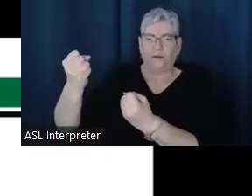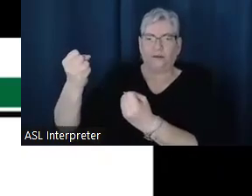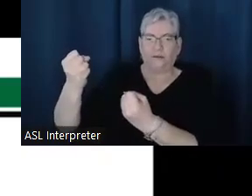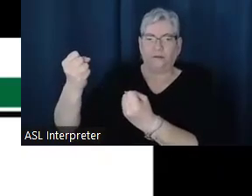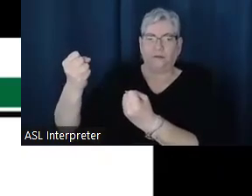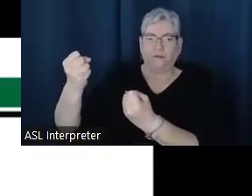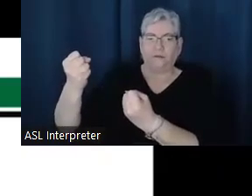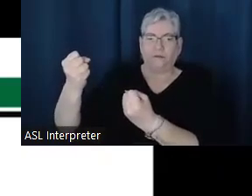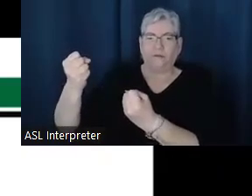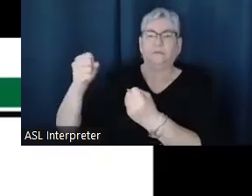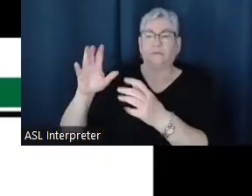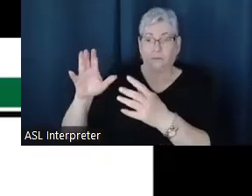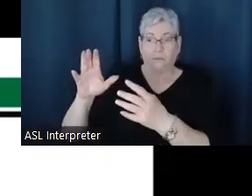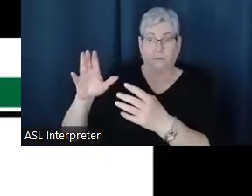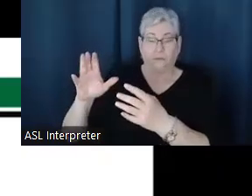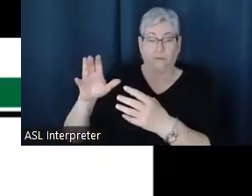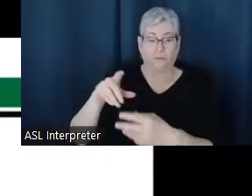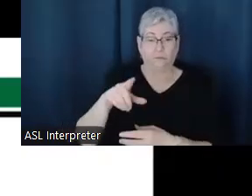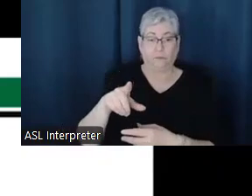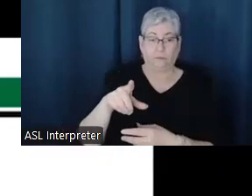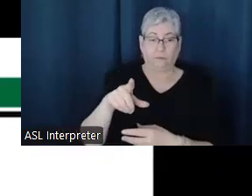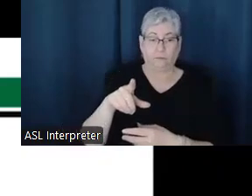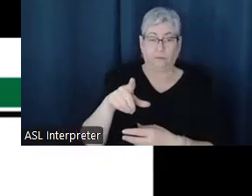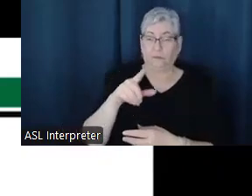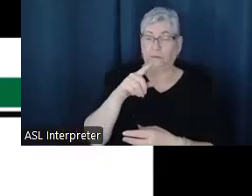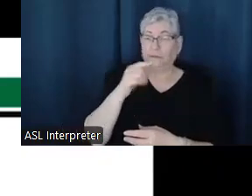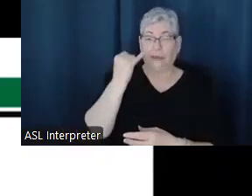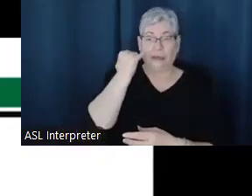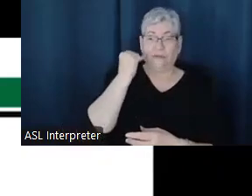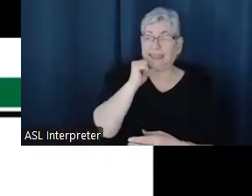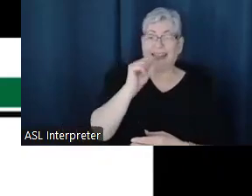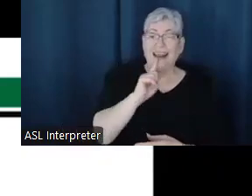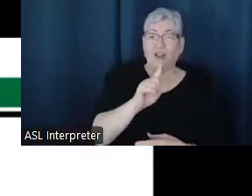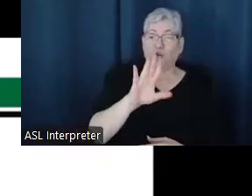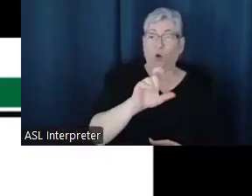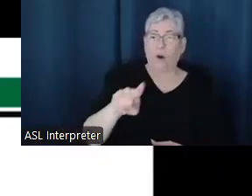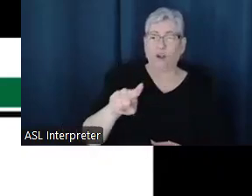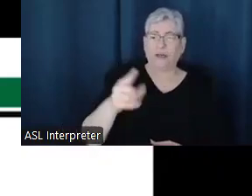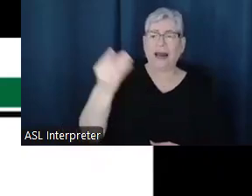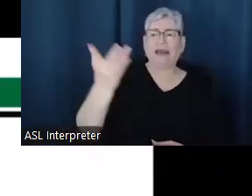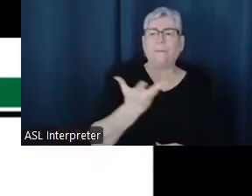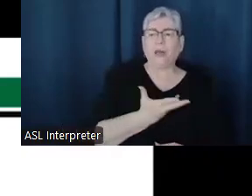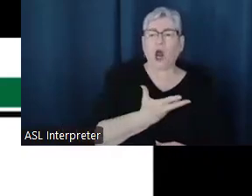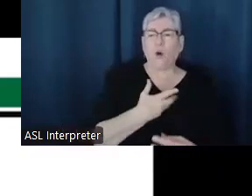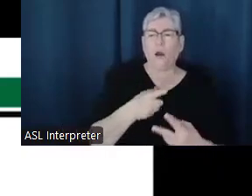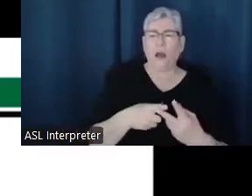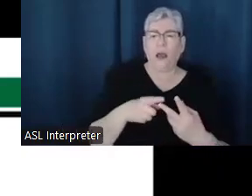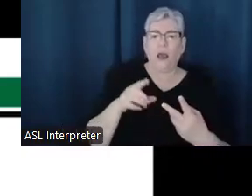So if that doesn't answer the question, please feel free to let me know and let Maria know, and we can